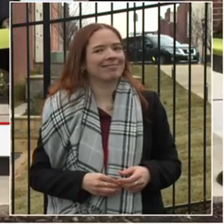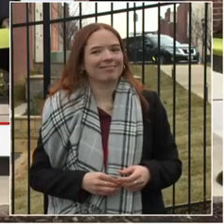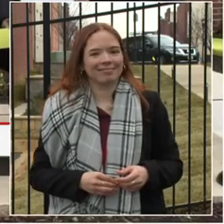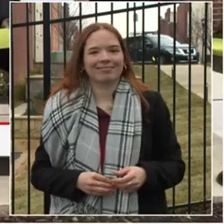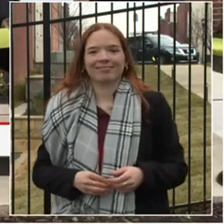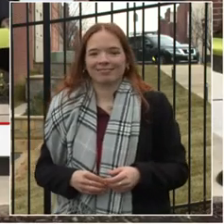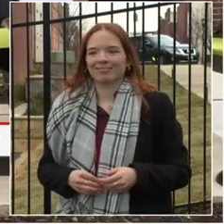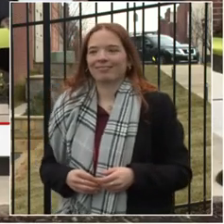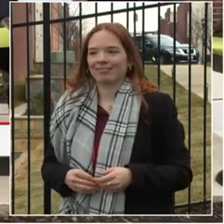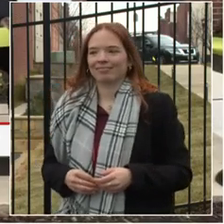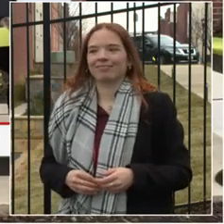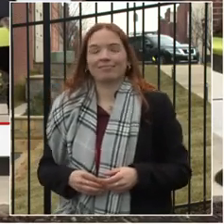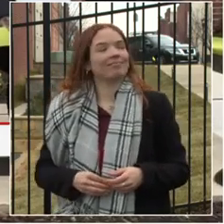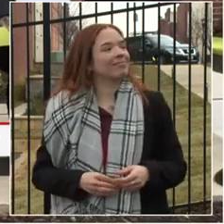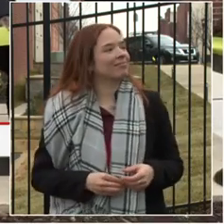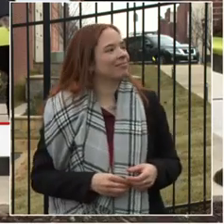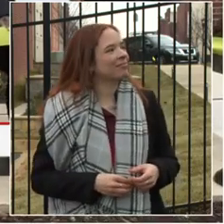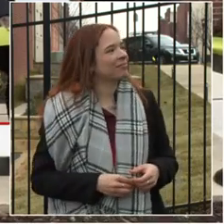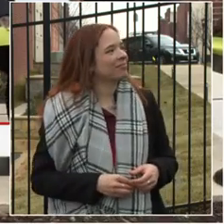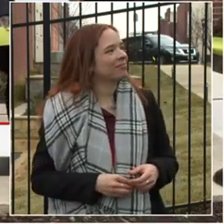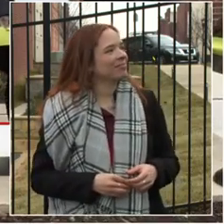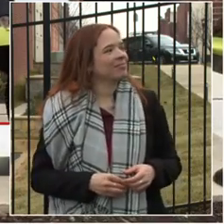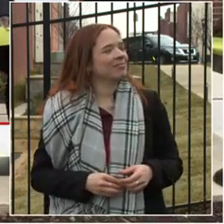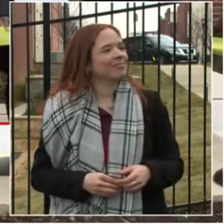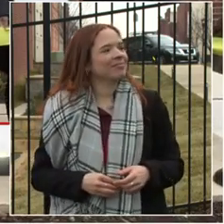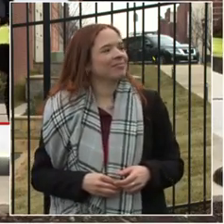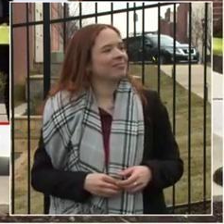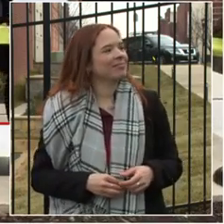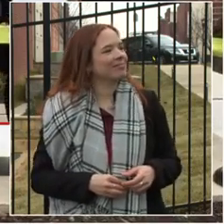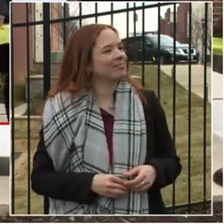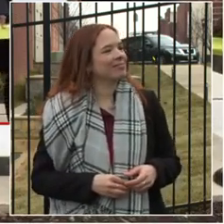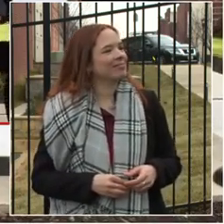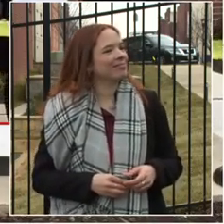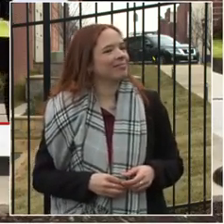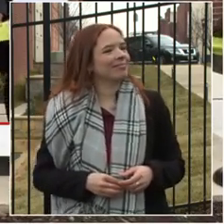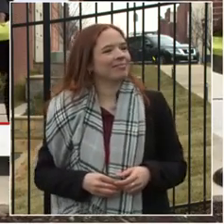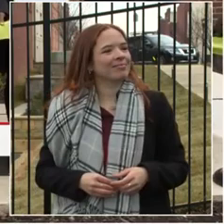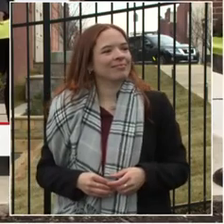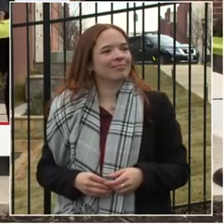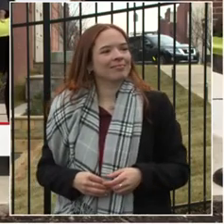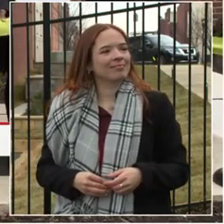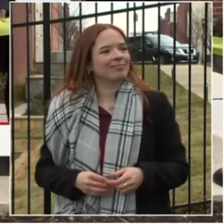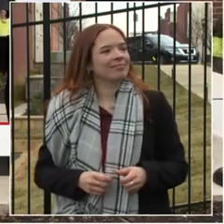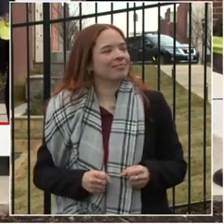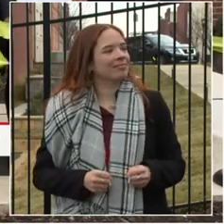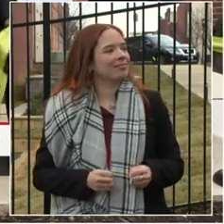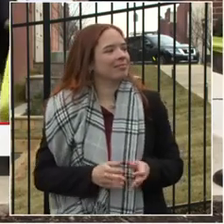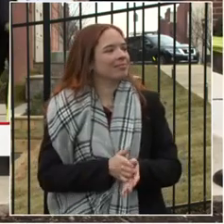of 3. 1, 2, 3.